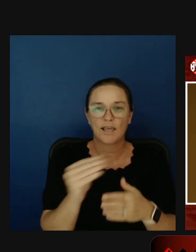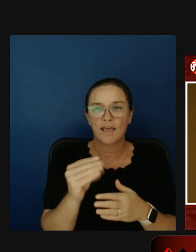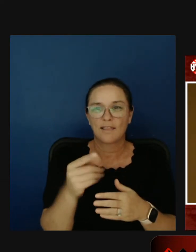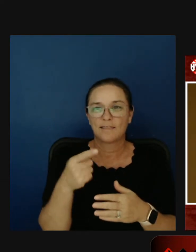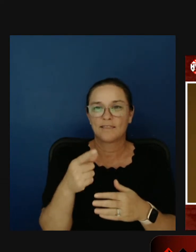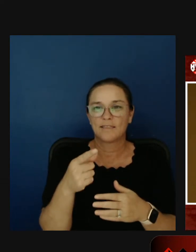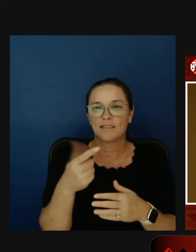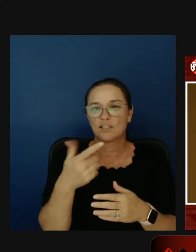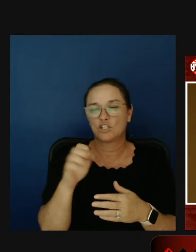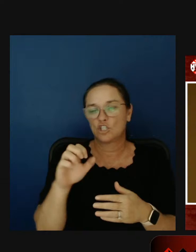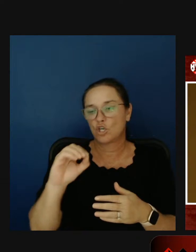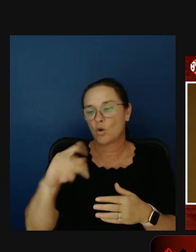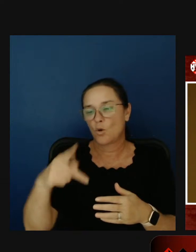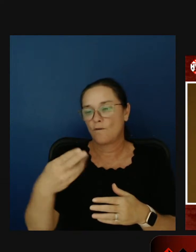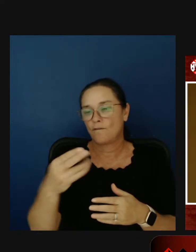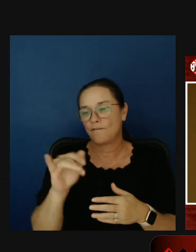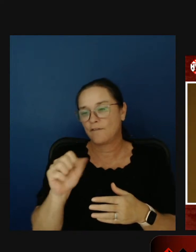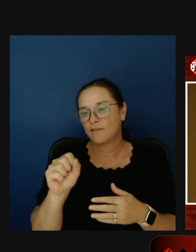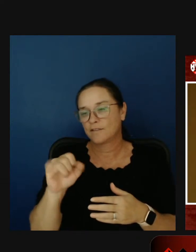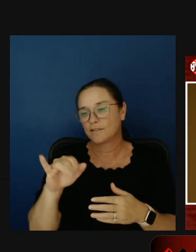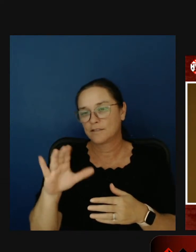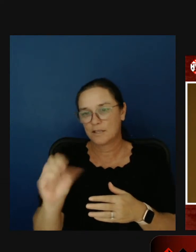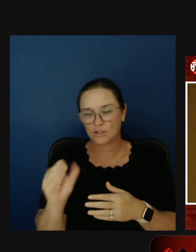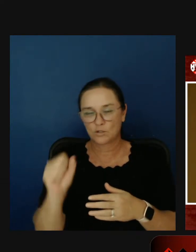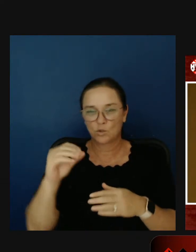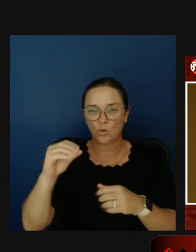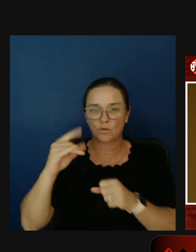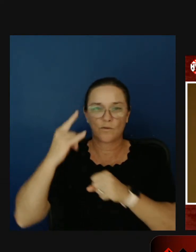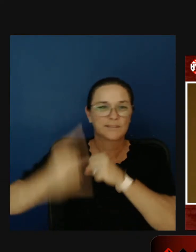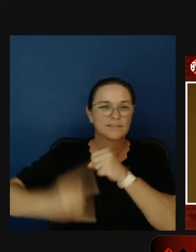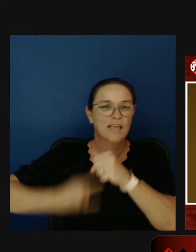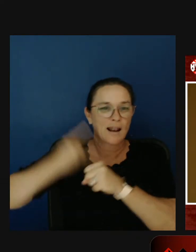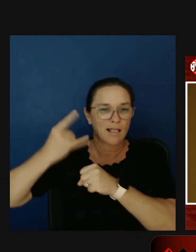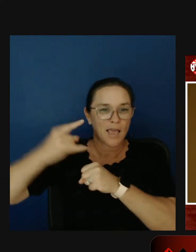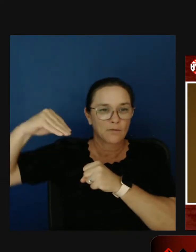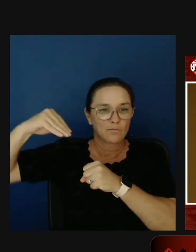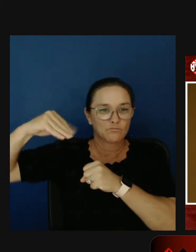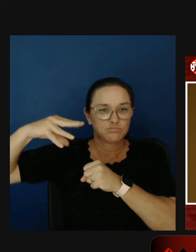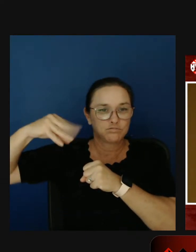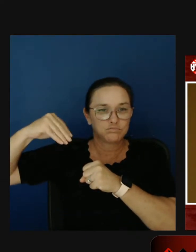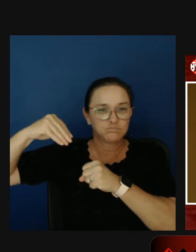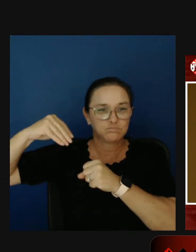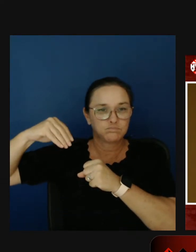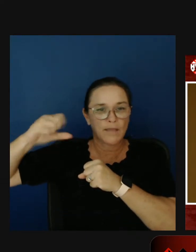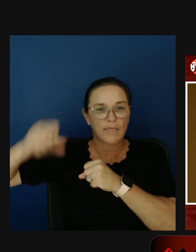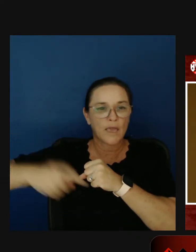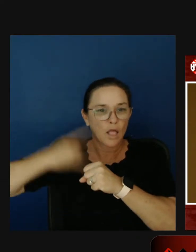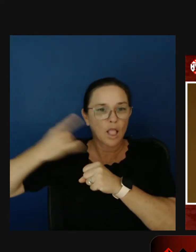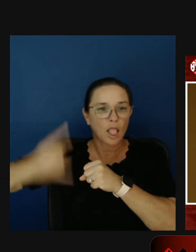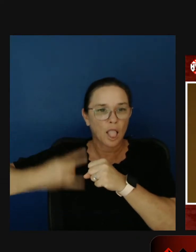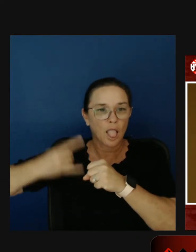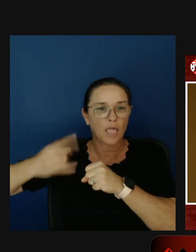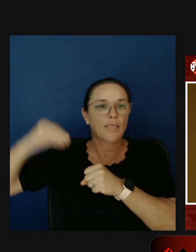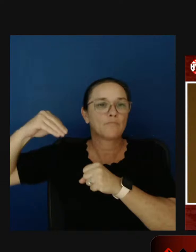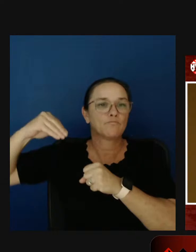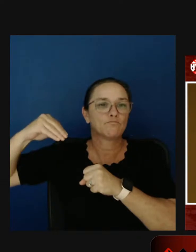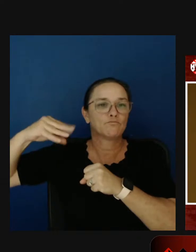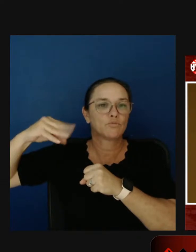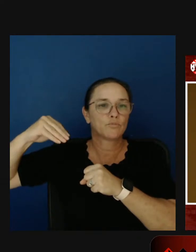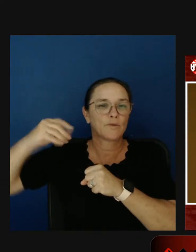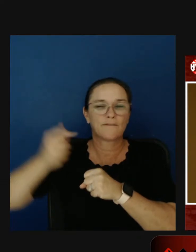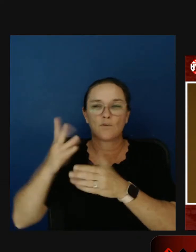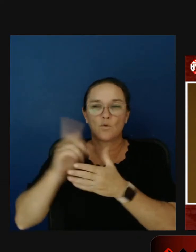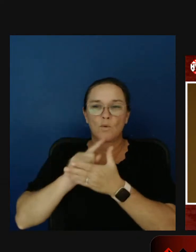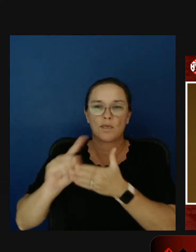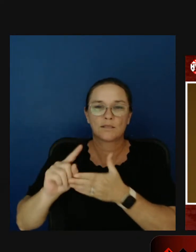from a satellite that kind of measures. It takes an image one day, and then a couple weeks later takes another image, and it can measure the difference in